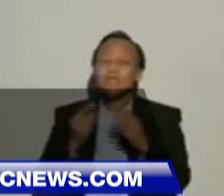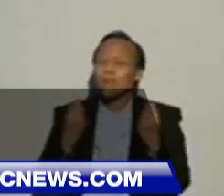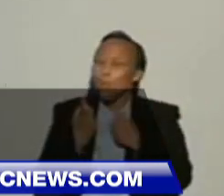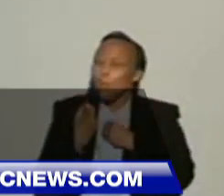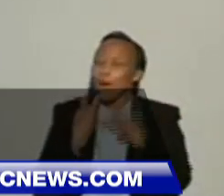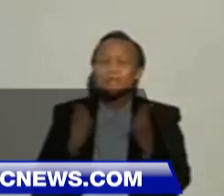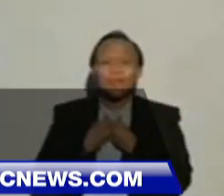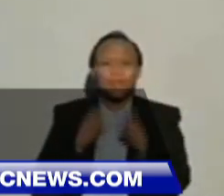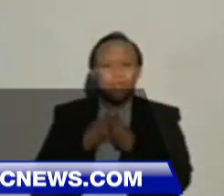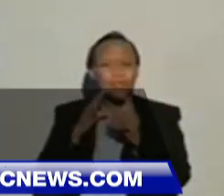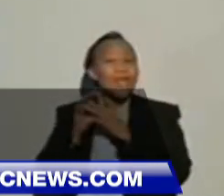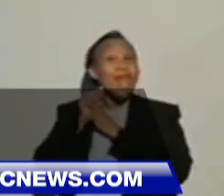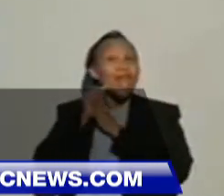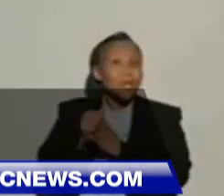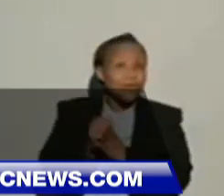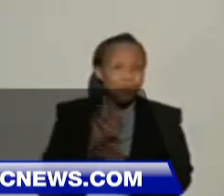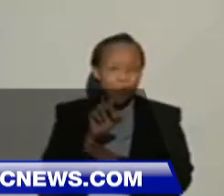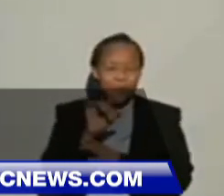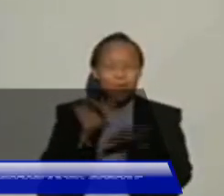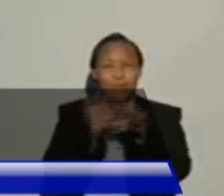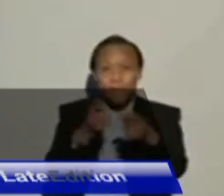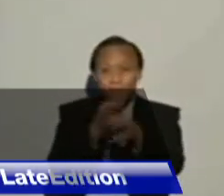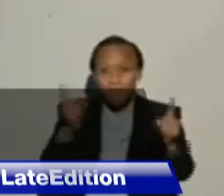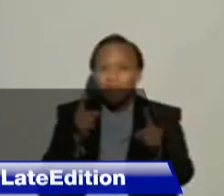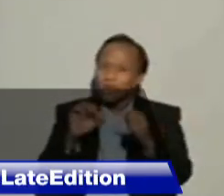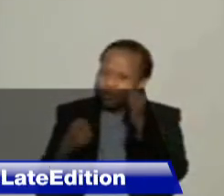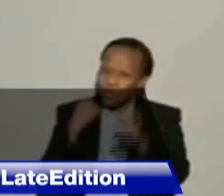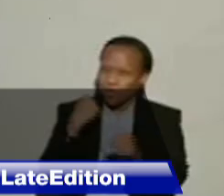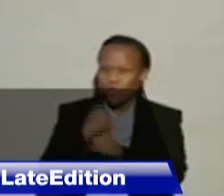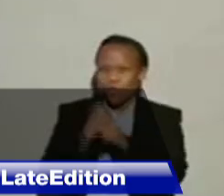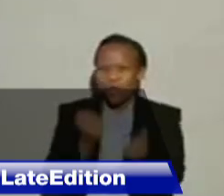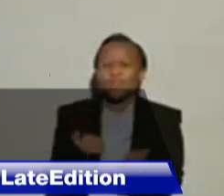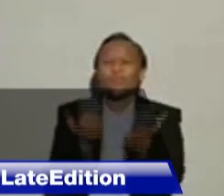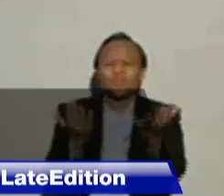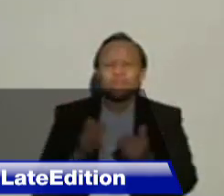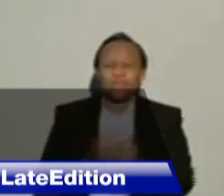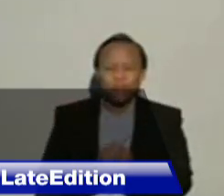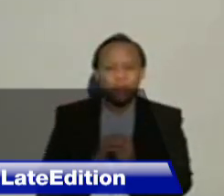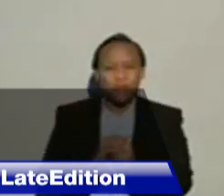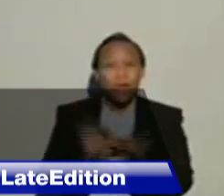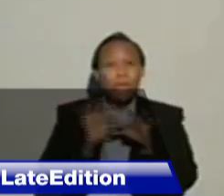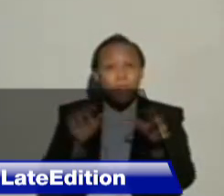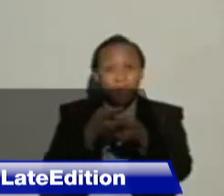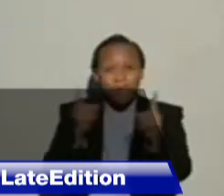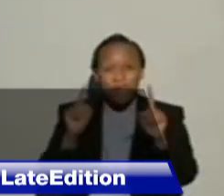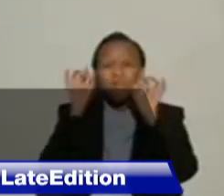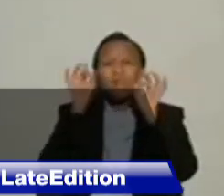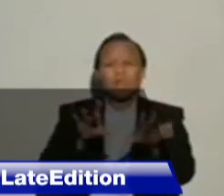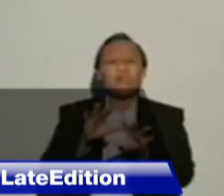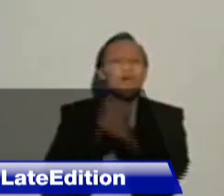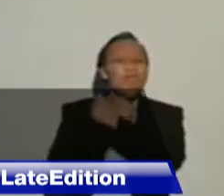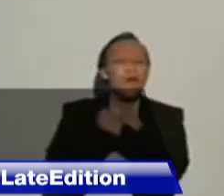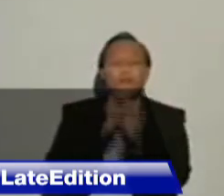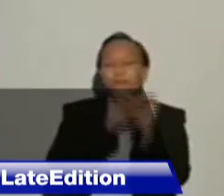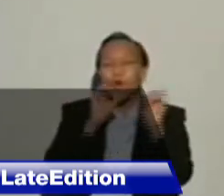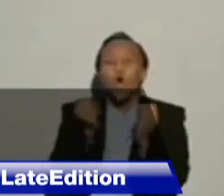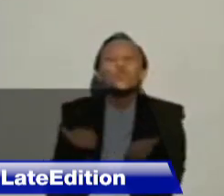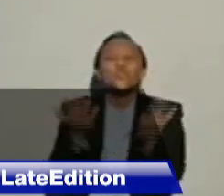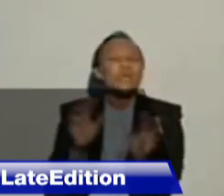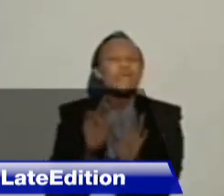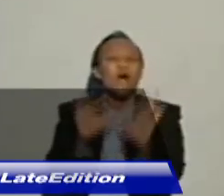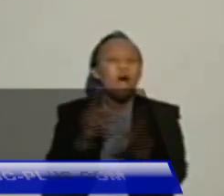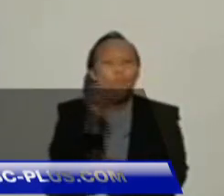is saving our people, how do you serve the people you don't love? The point of departure should be the love